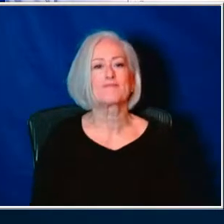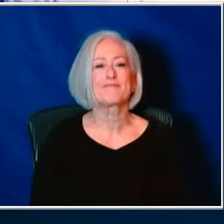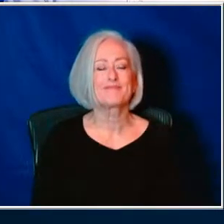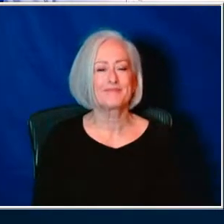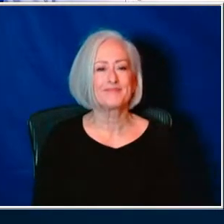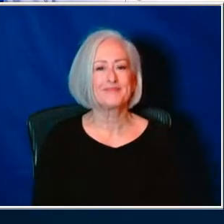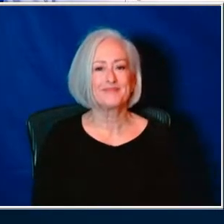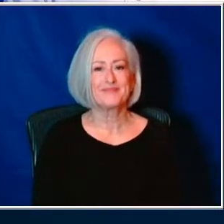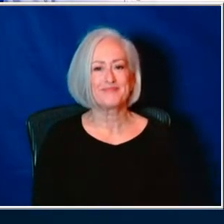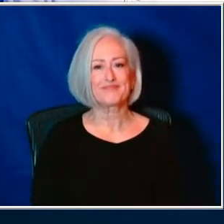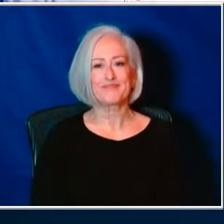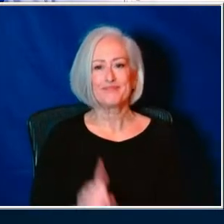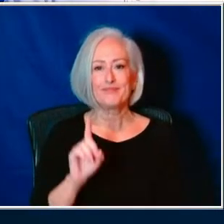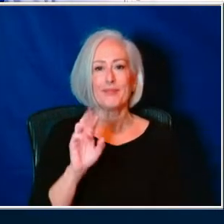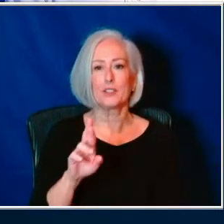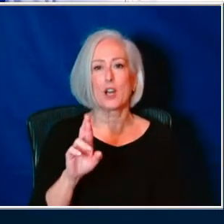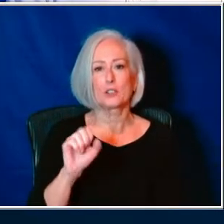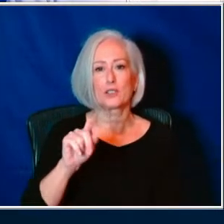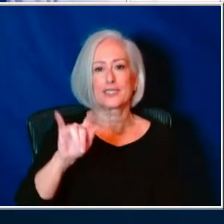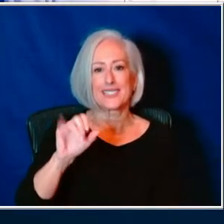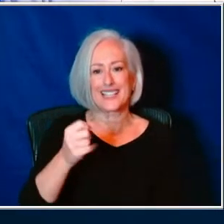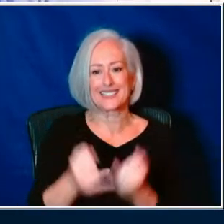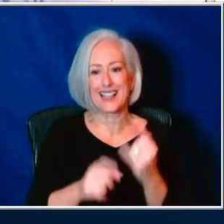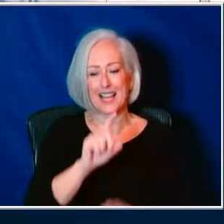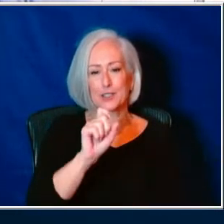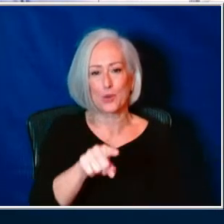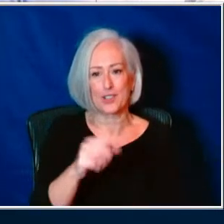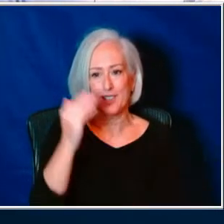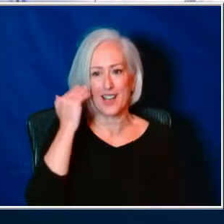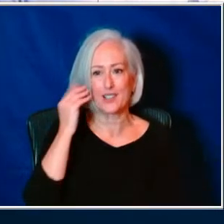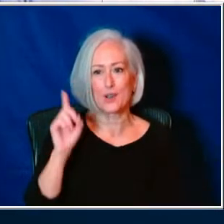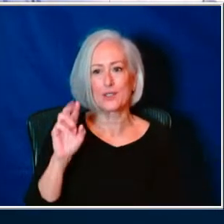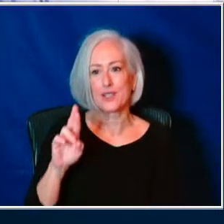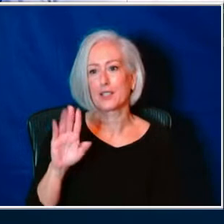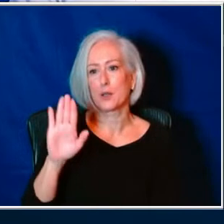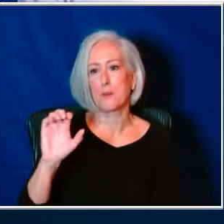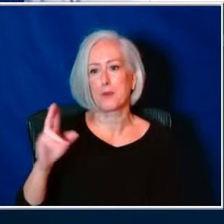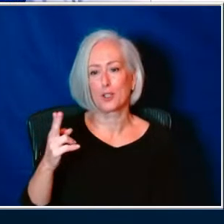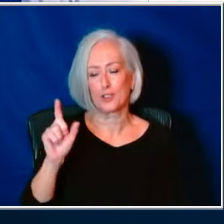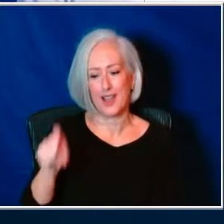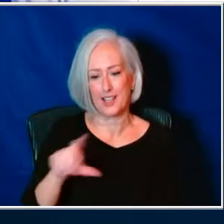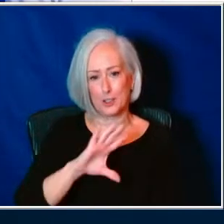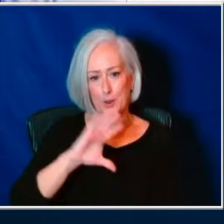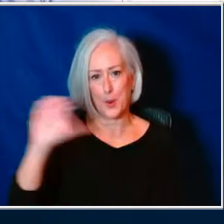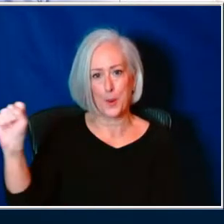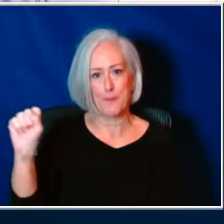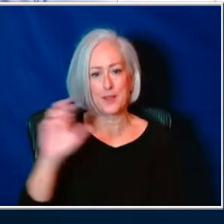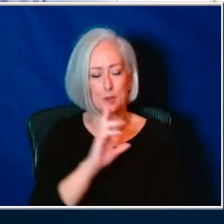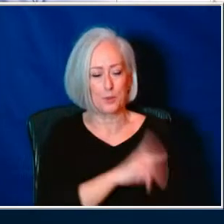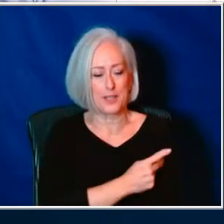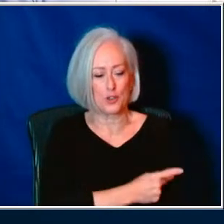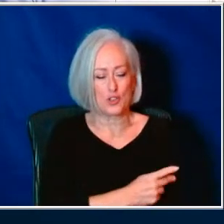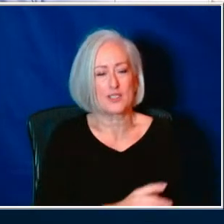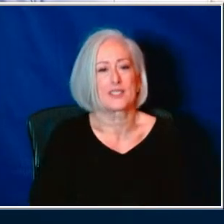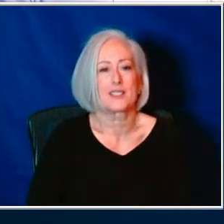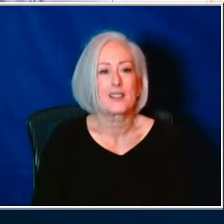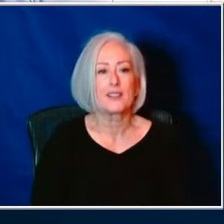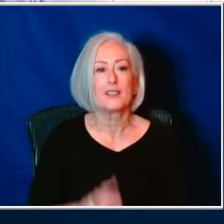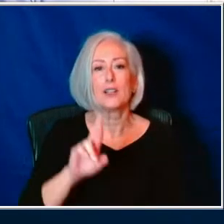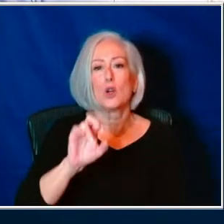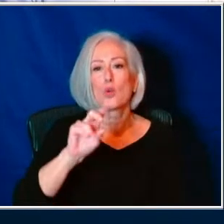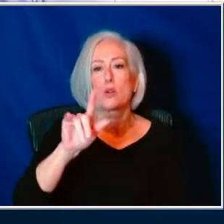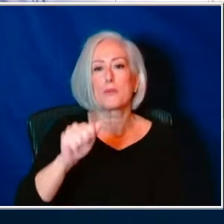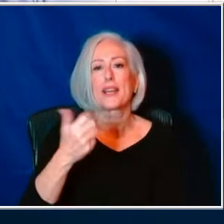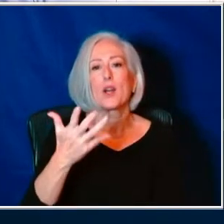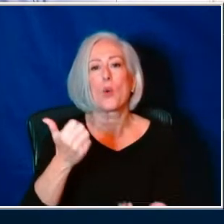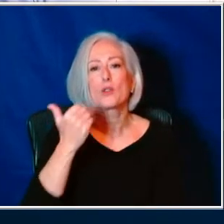Dr. Stites, I'm going to make this my last question because I know Dr. Bunch needs to get to patients here in just about 5 minutes. So Rebecca wants to know, is Paxlovid being